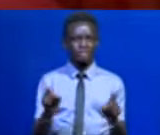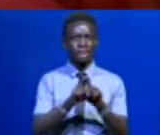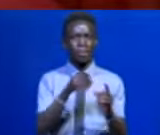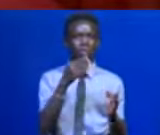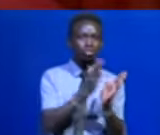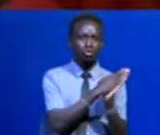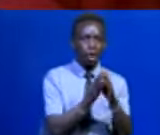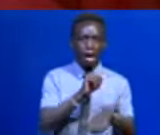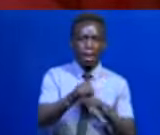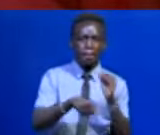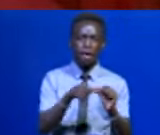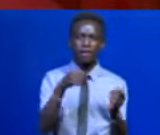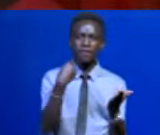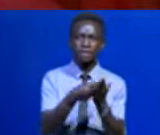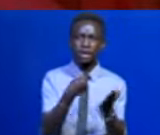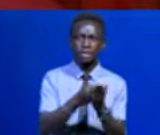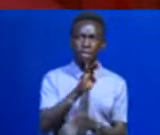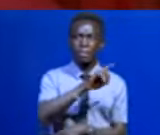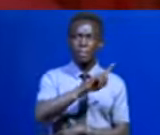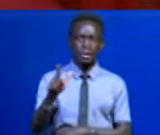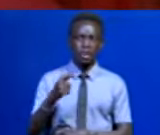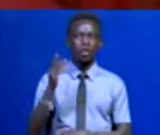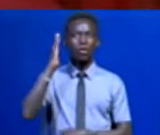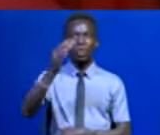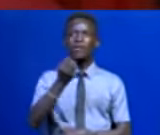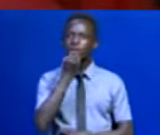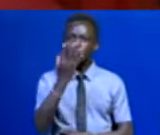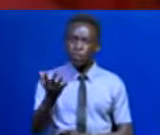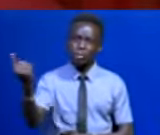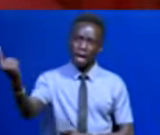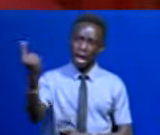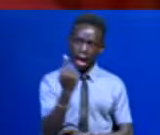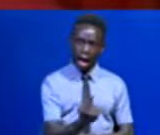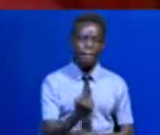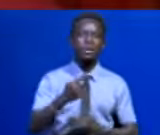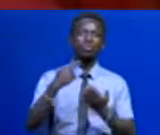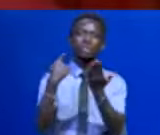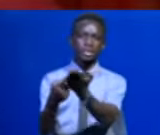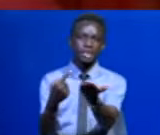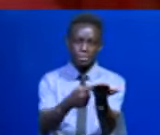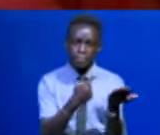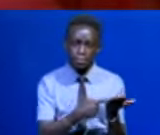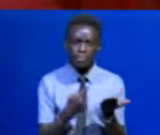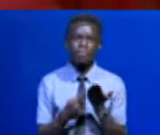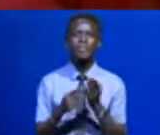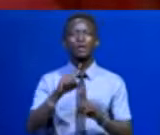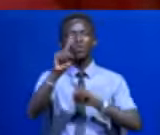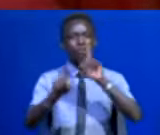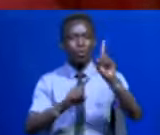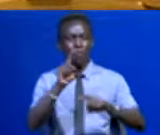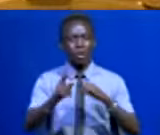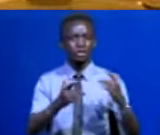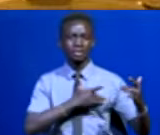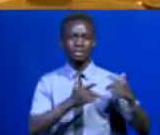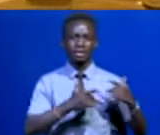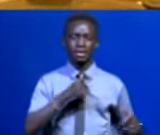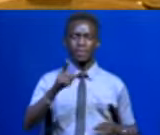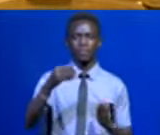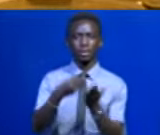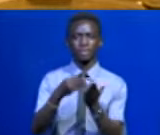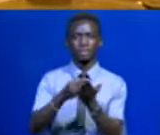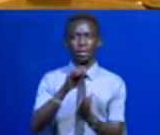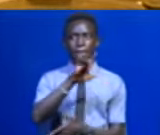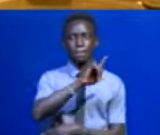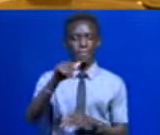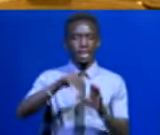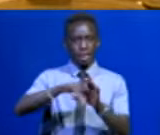themselves with their conscience and come and debate the issues touching on finance bill on the floor of this house. Hayo ya